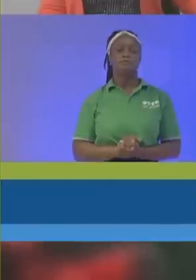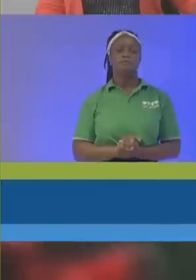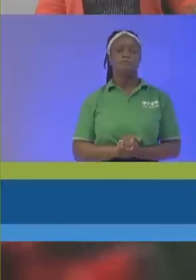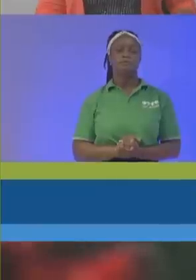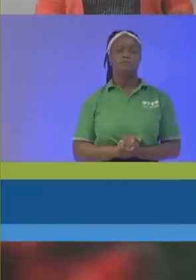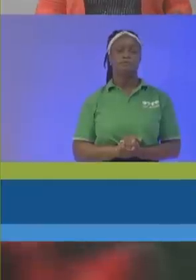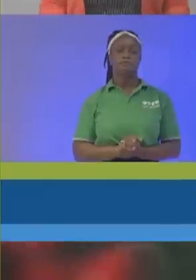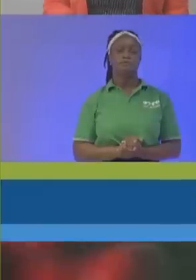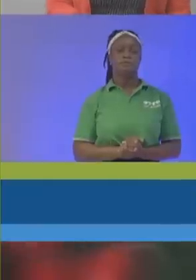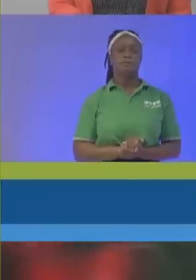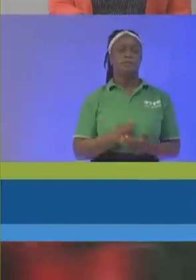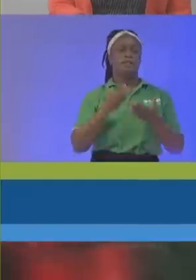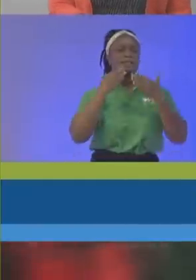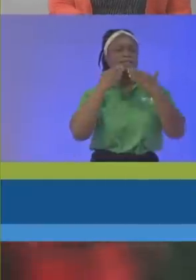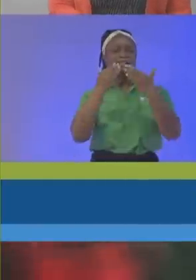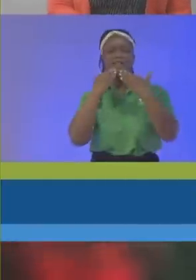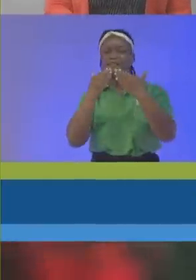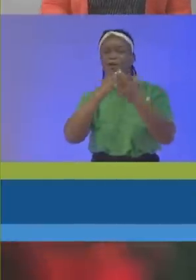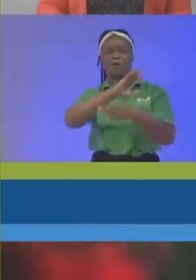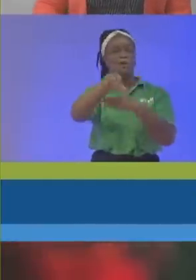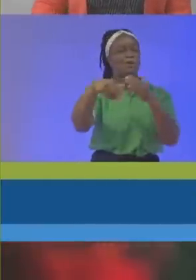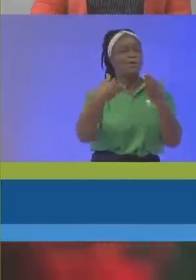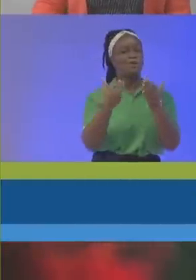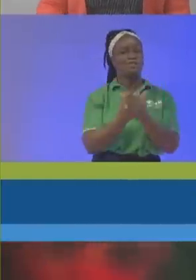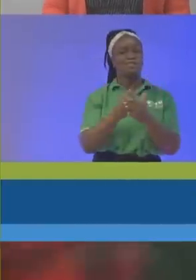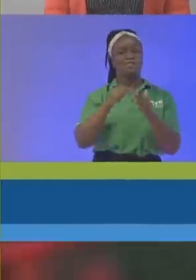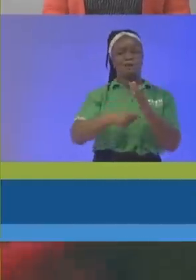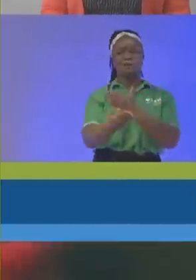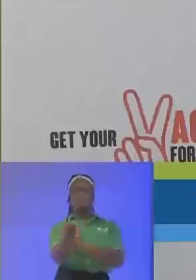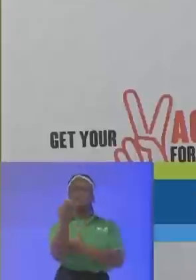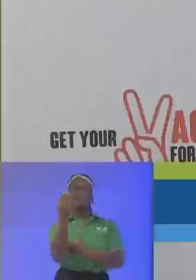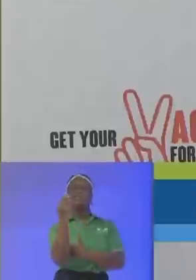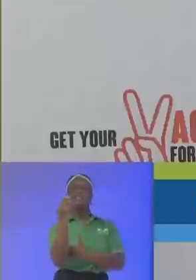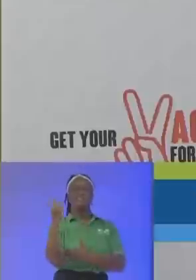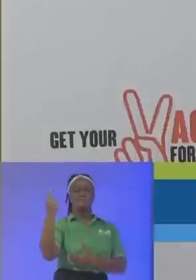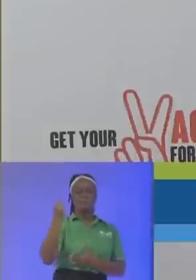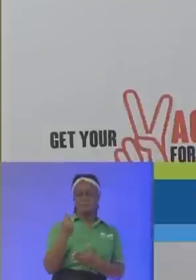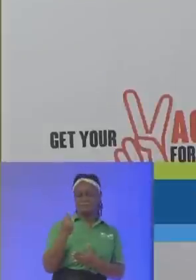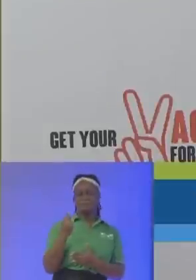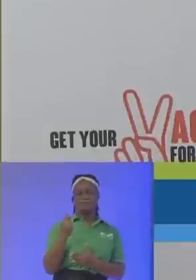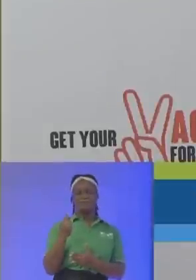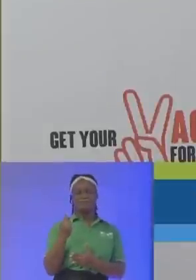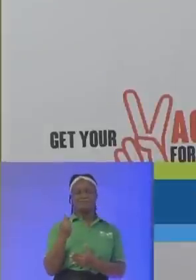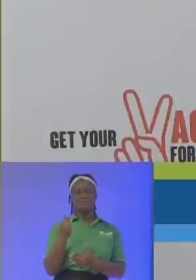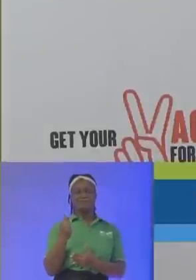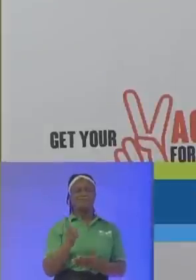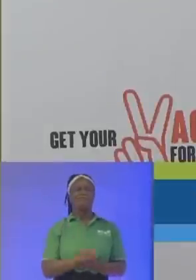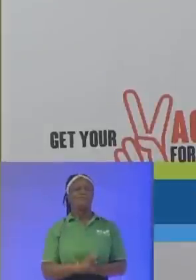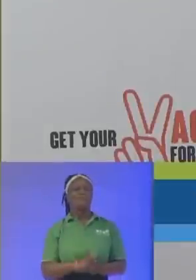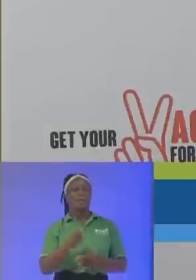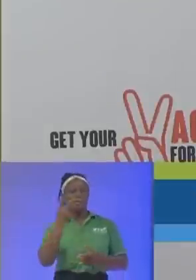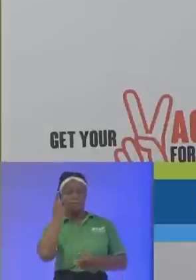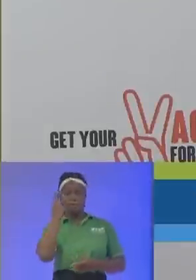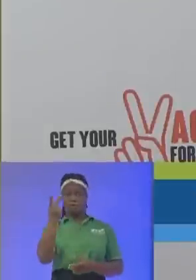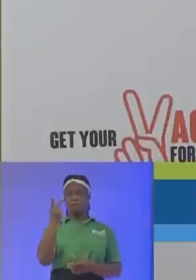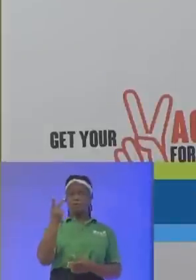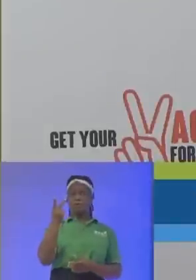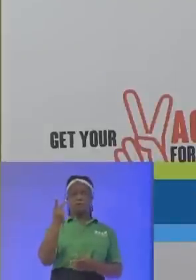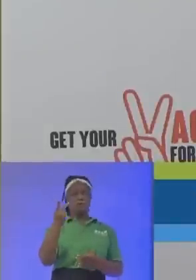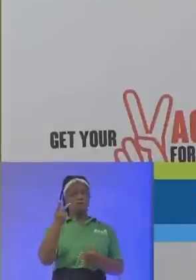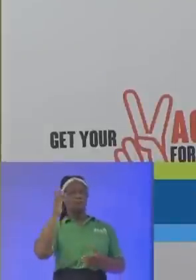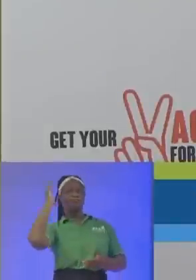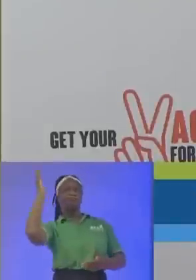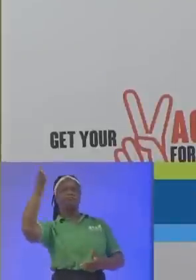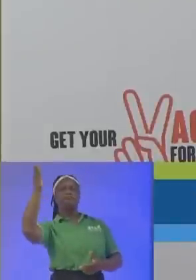thank everyone this morning for taking the time to view the conference today. We had a very